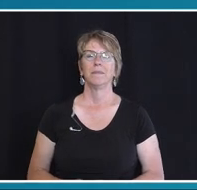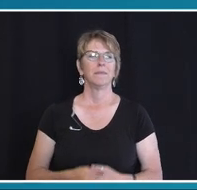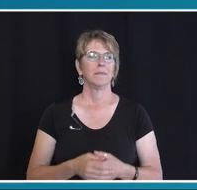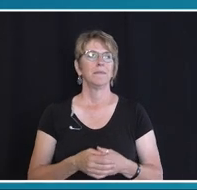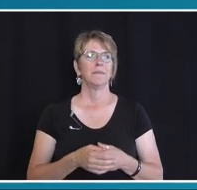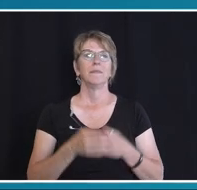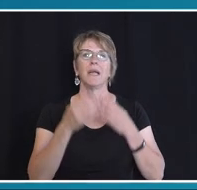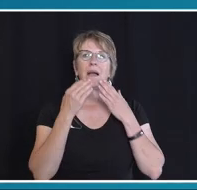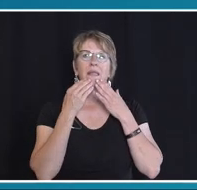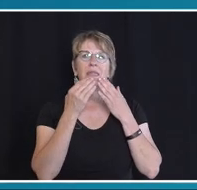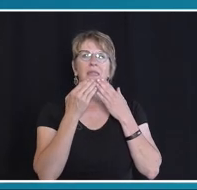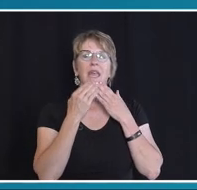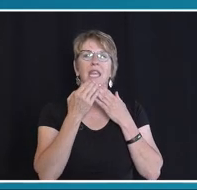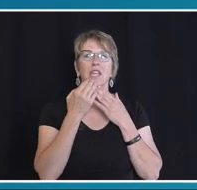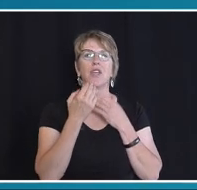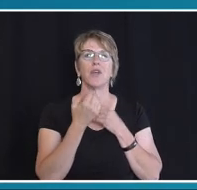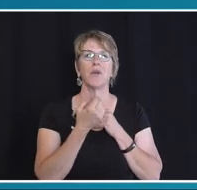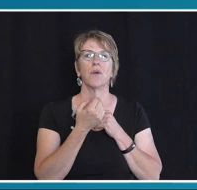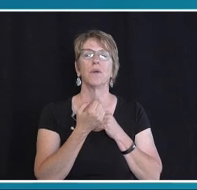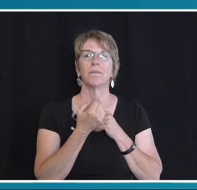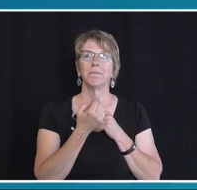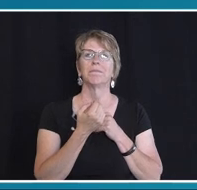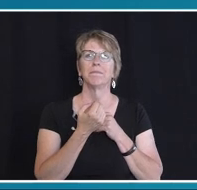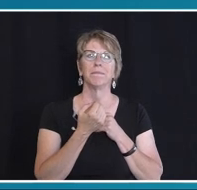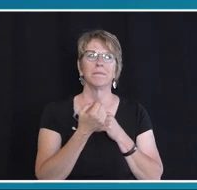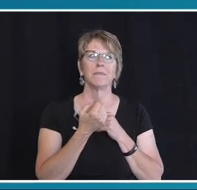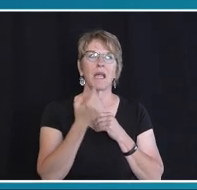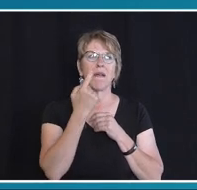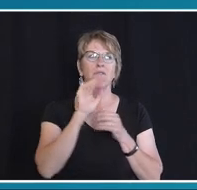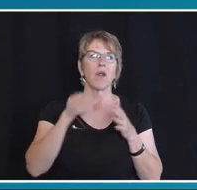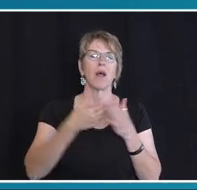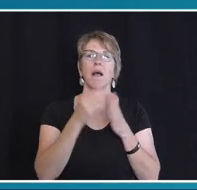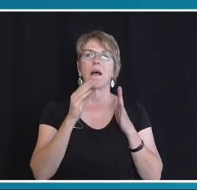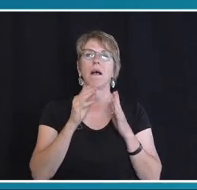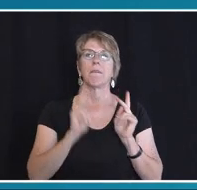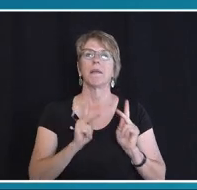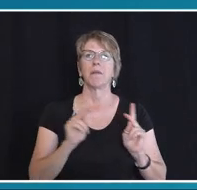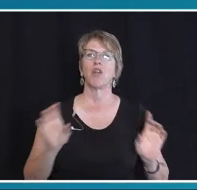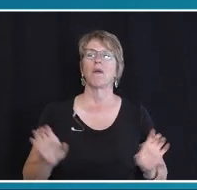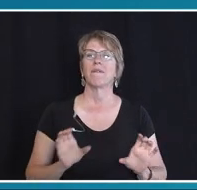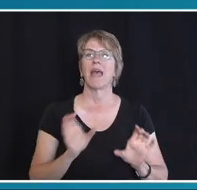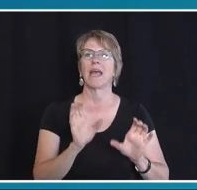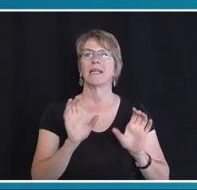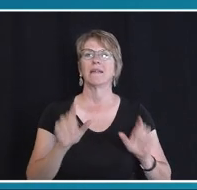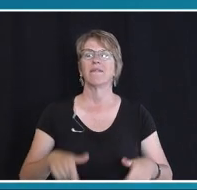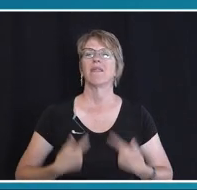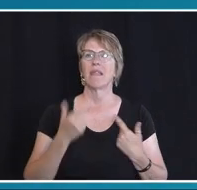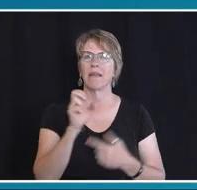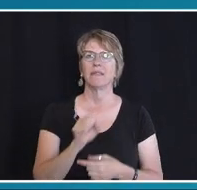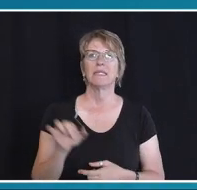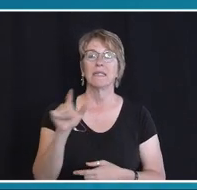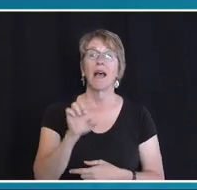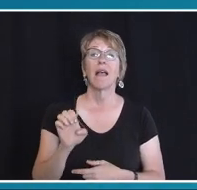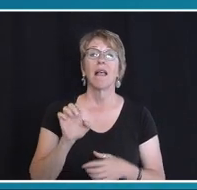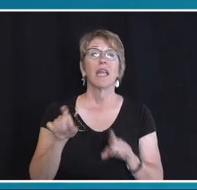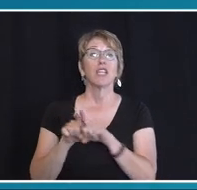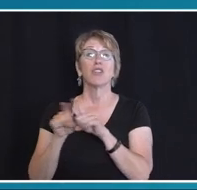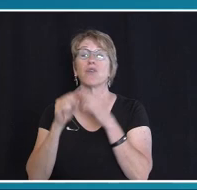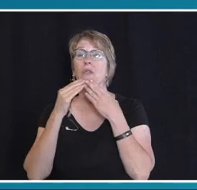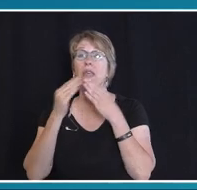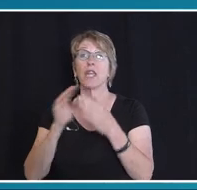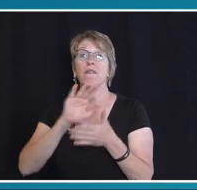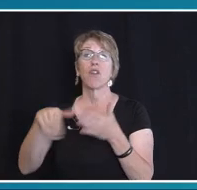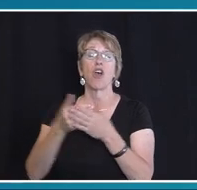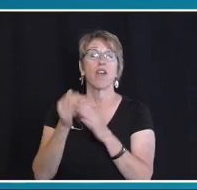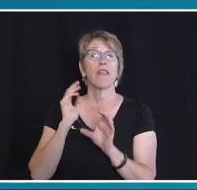Thank you, Sam and Tracy, and thank you so much for encouraging all of us to live that incredibly active and healthy lifestyle that you do. And thank you to all of us that have joined